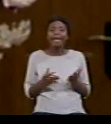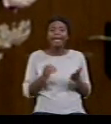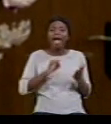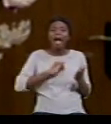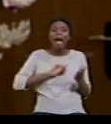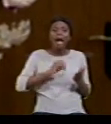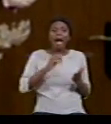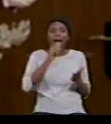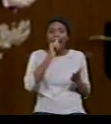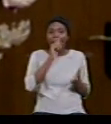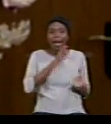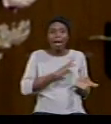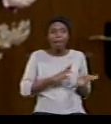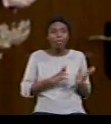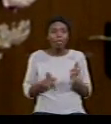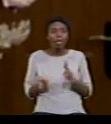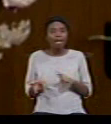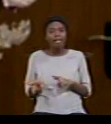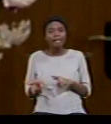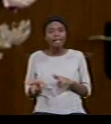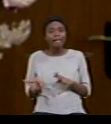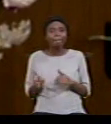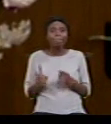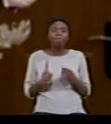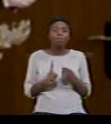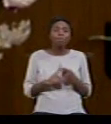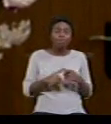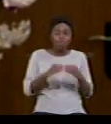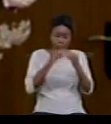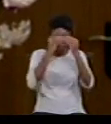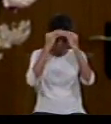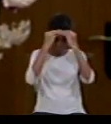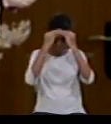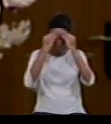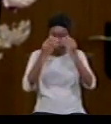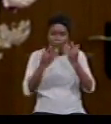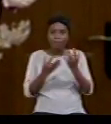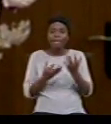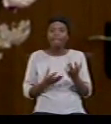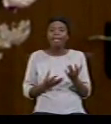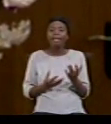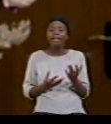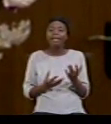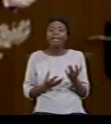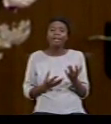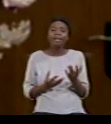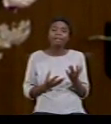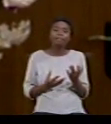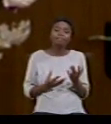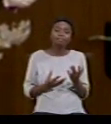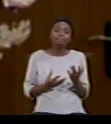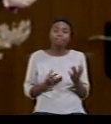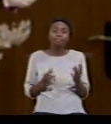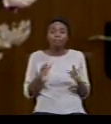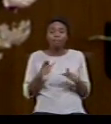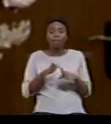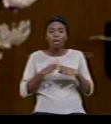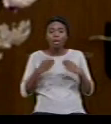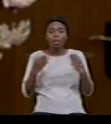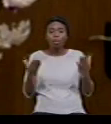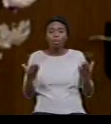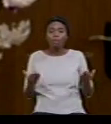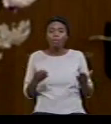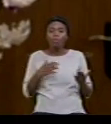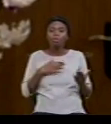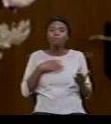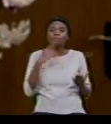obey. I am ready to obey. Are you ready